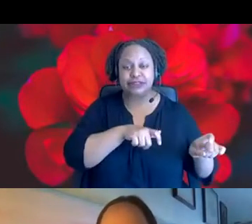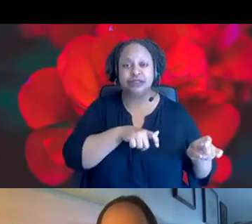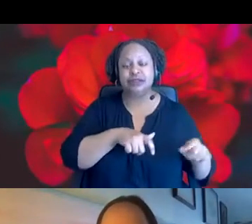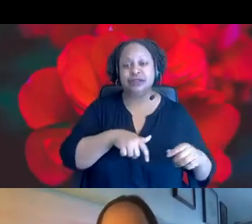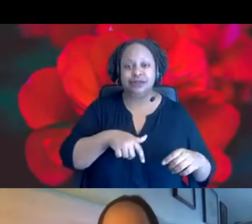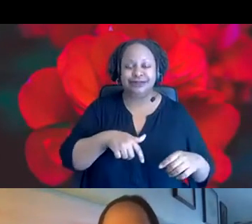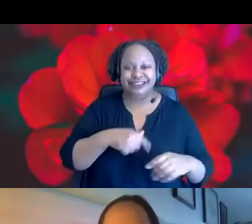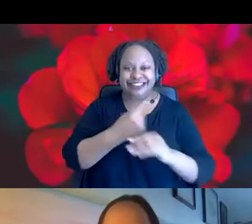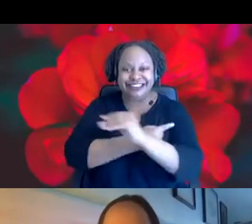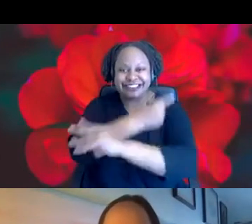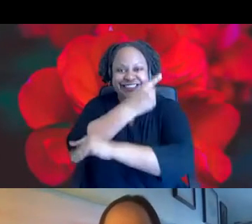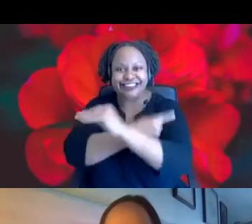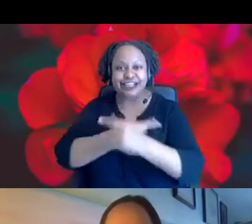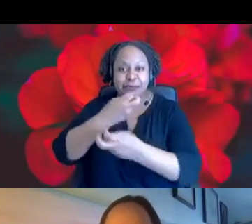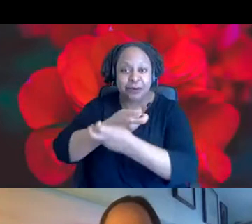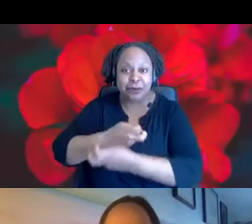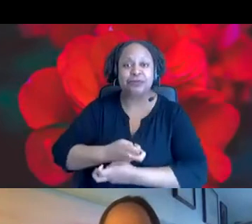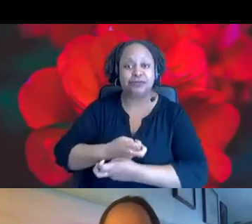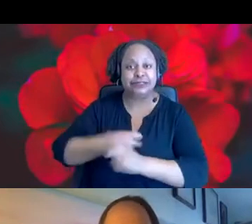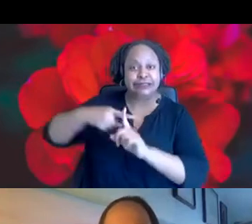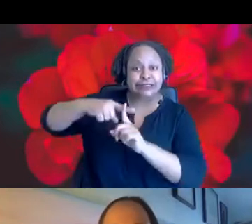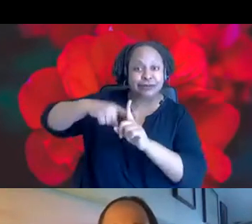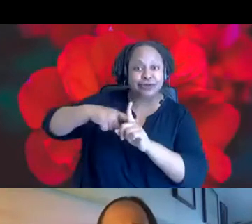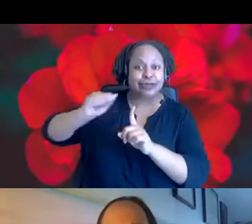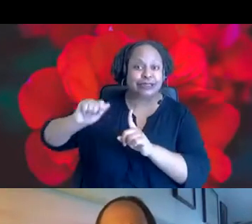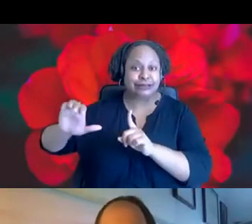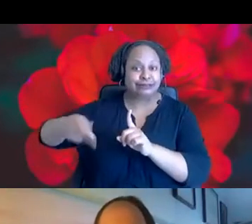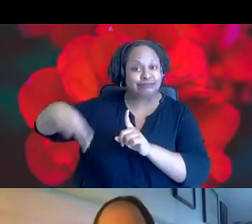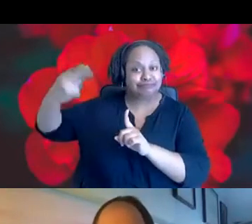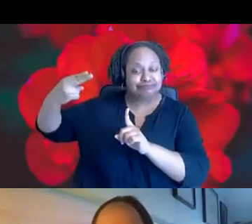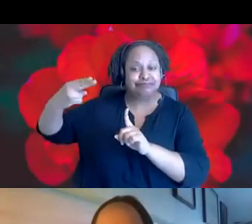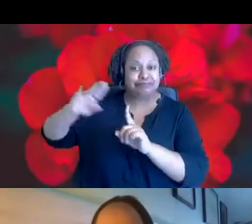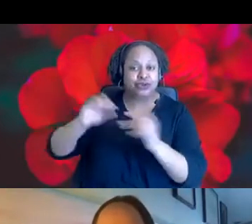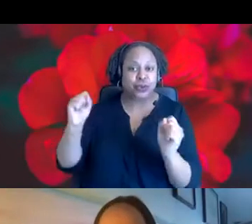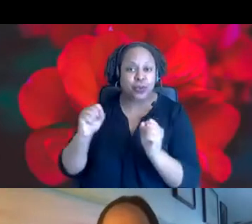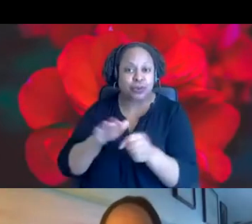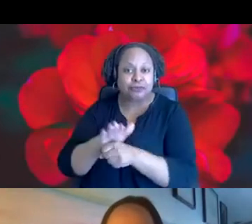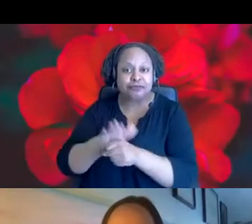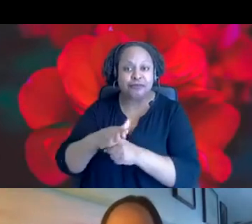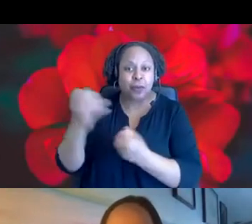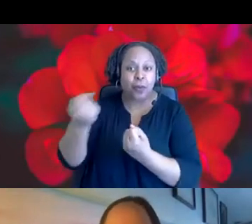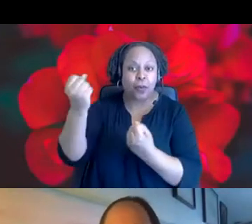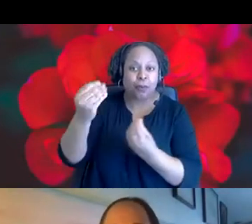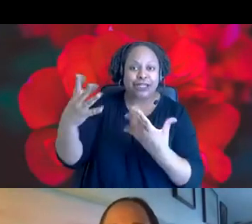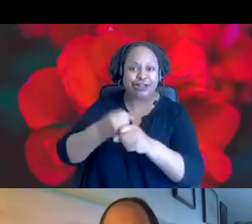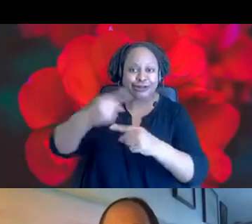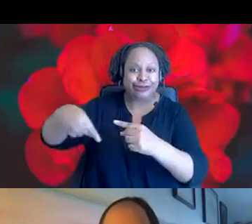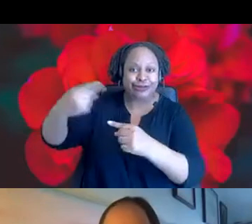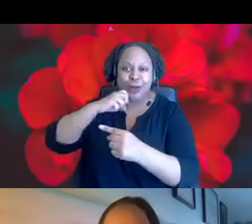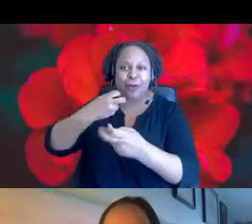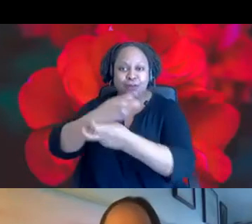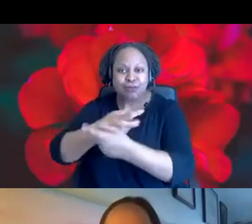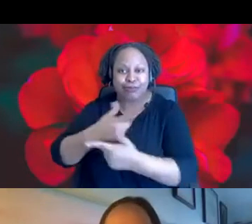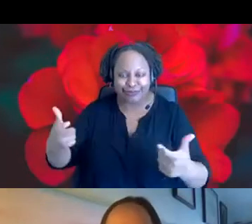Like, it's money is a reality we're all living with. And I think it's important to have this